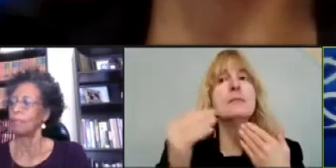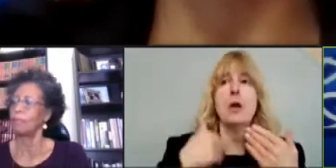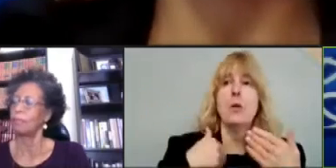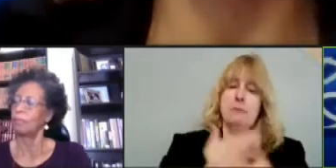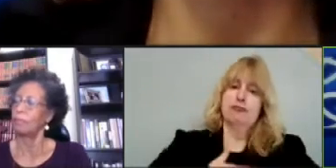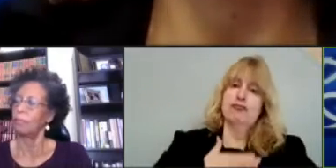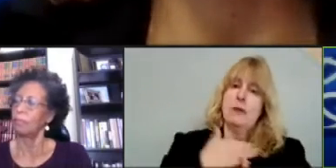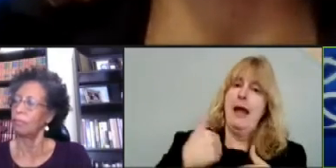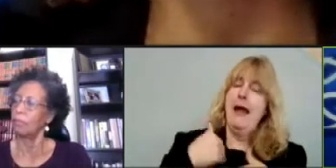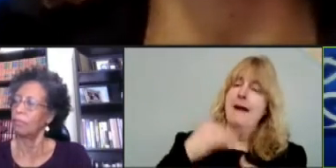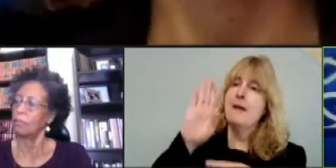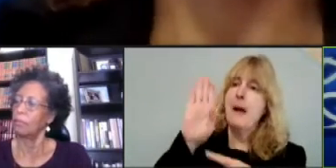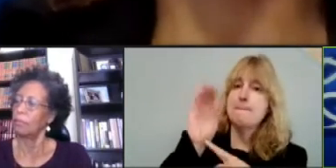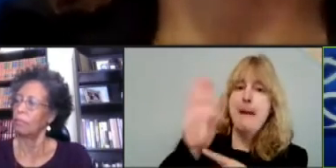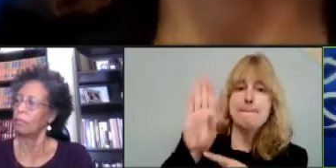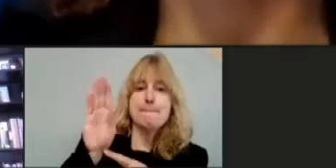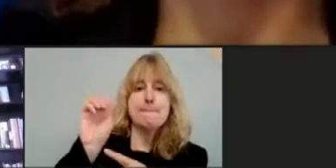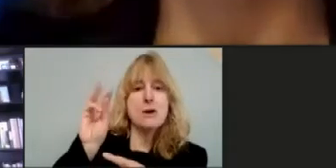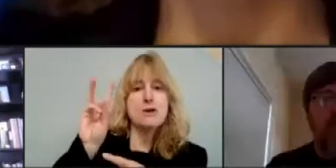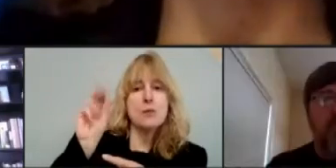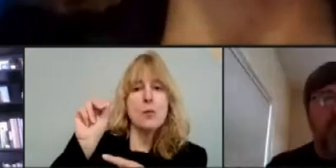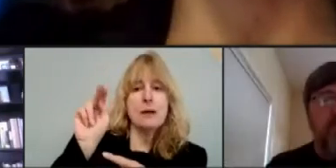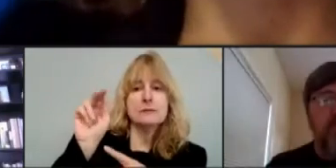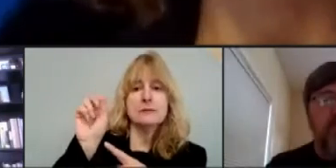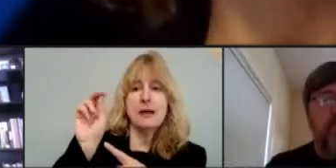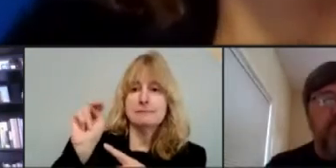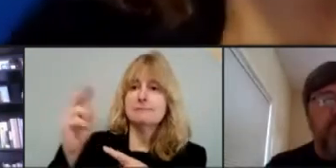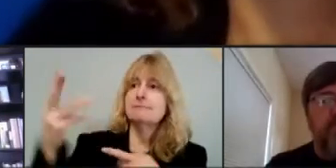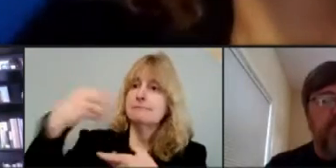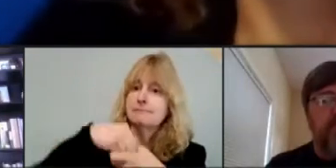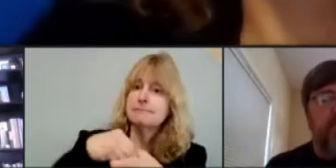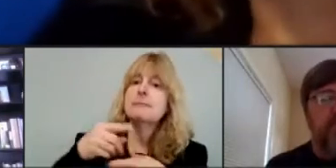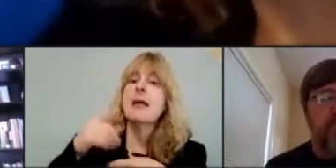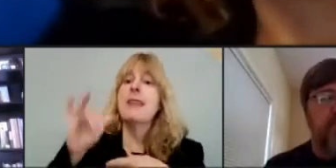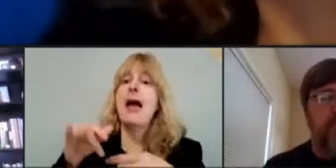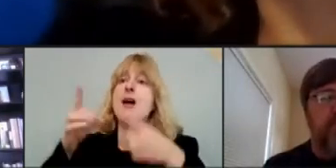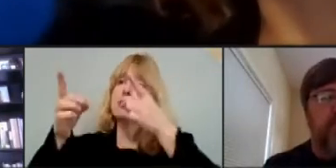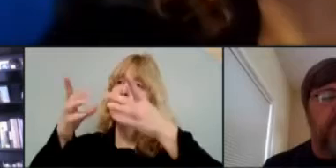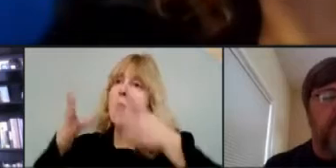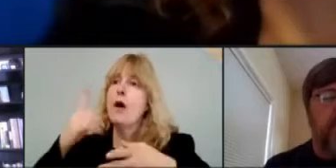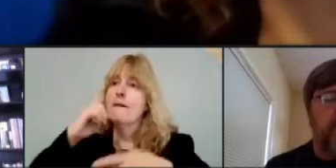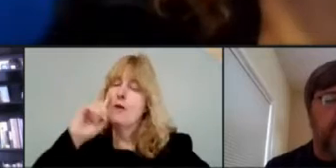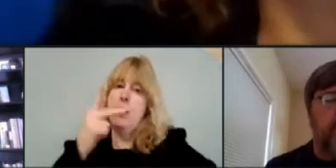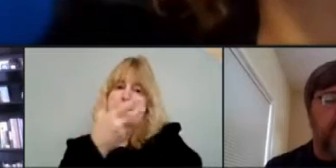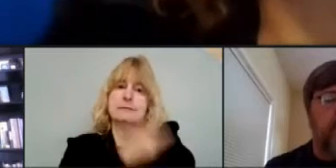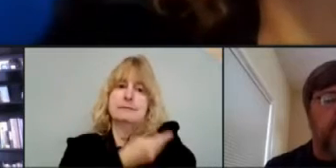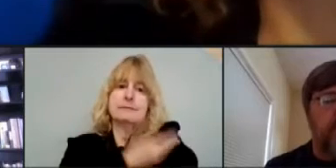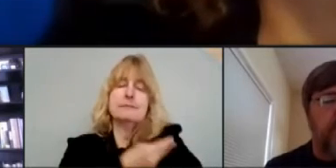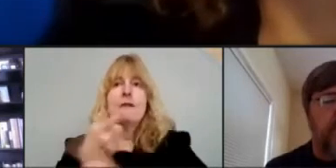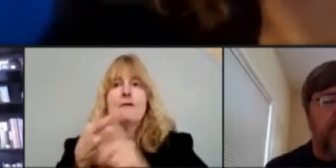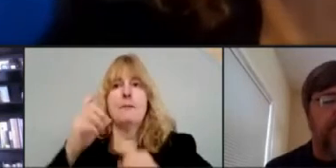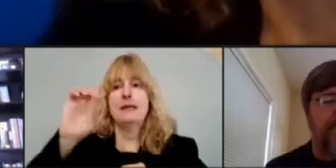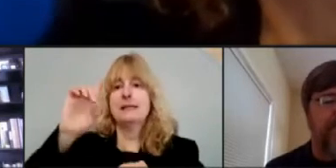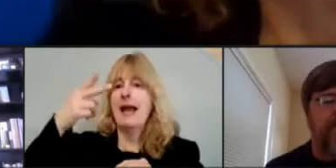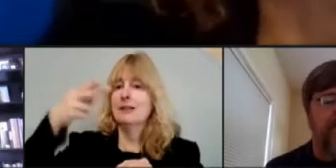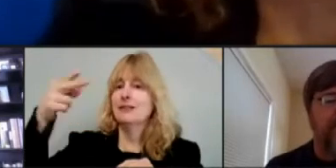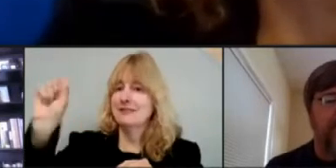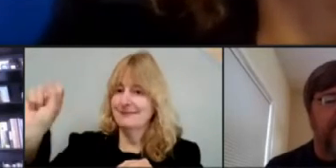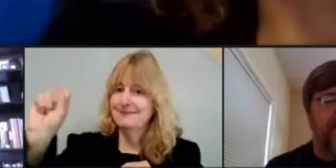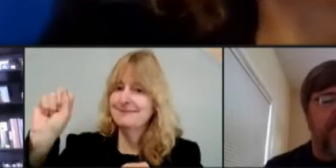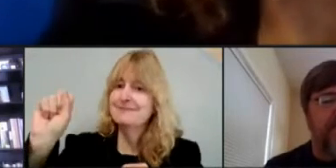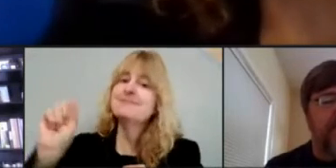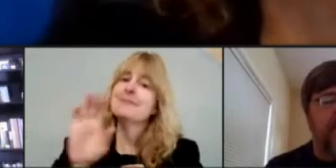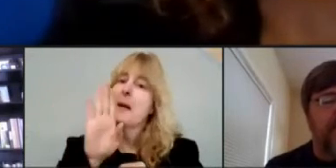Bob Swanson. Bob is the Director of Immunizations for the Department of Health and Human Services.